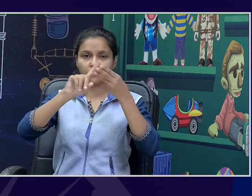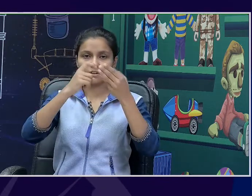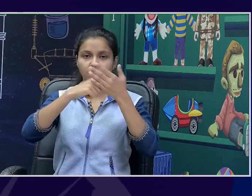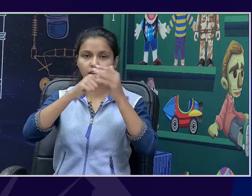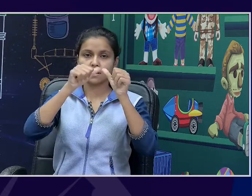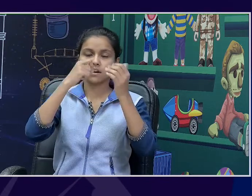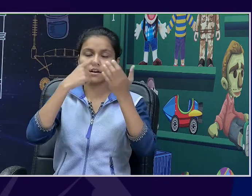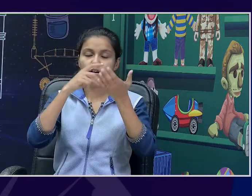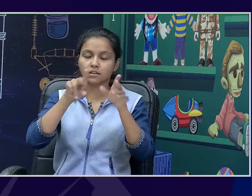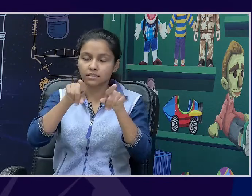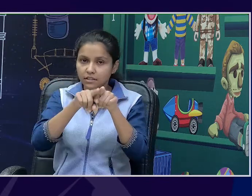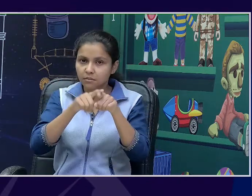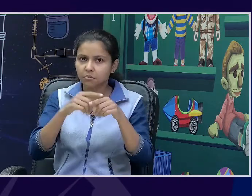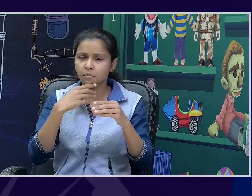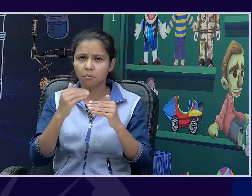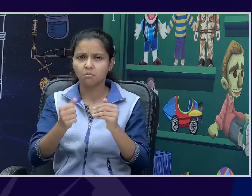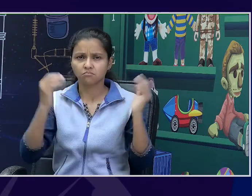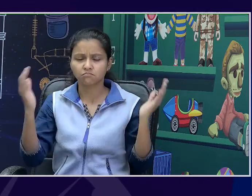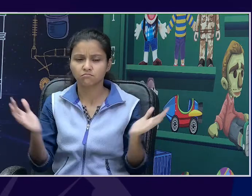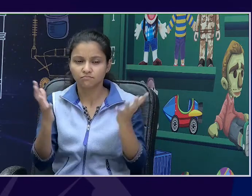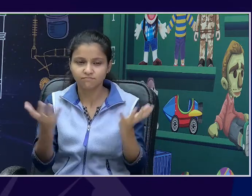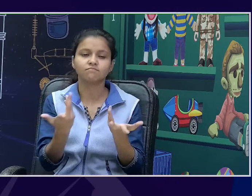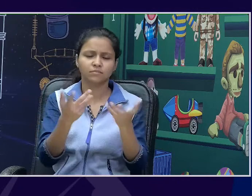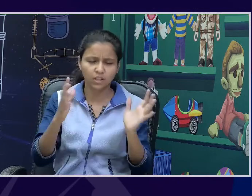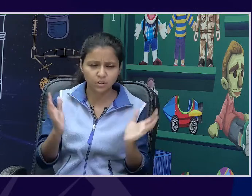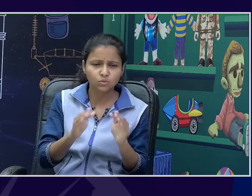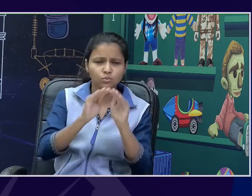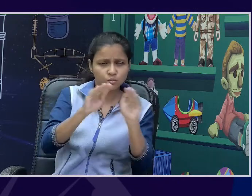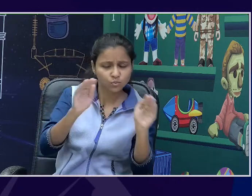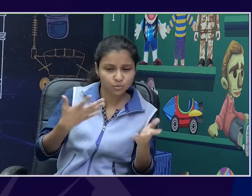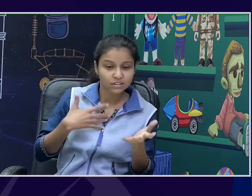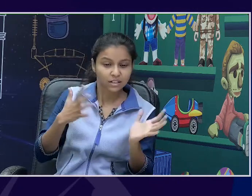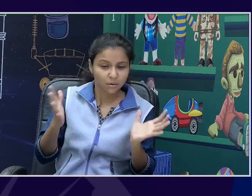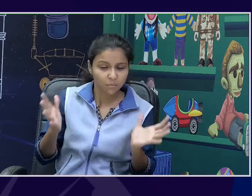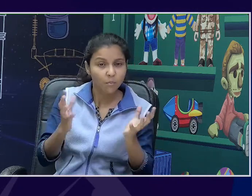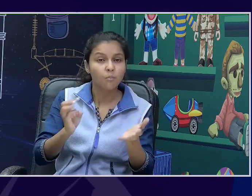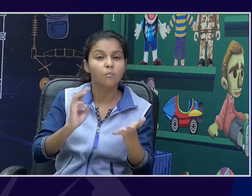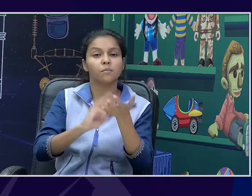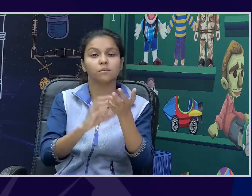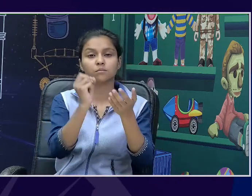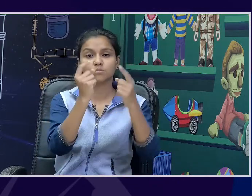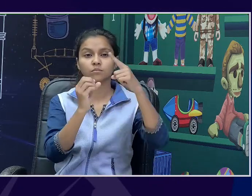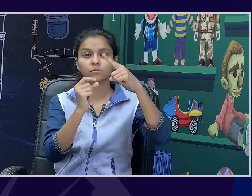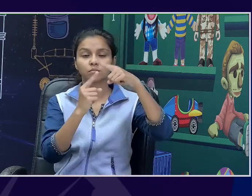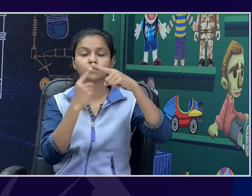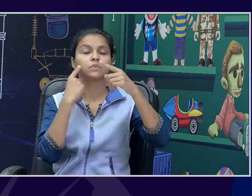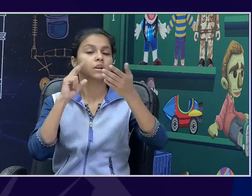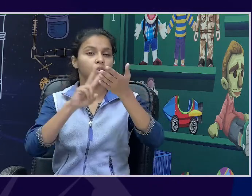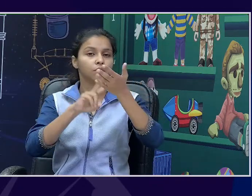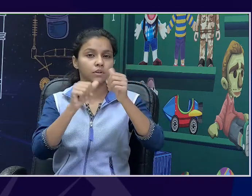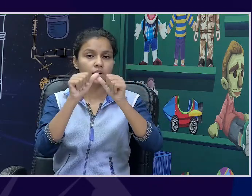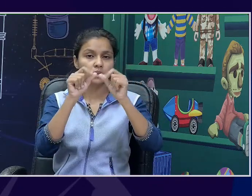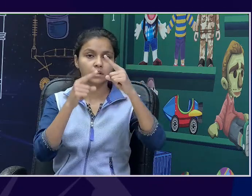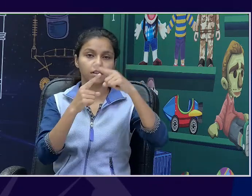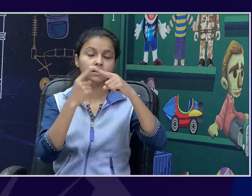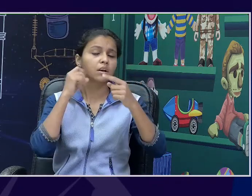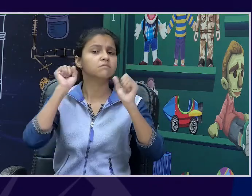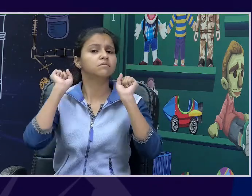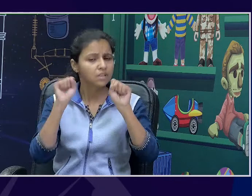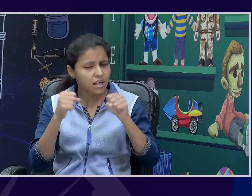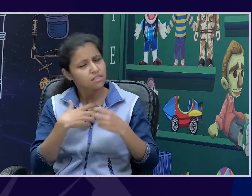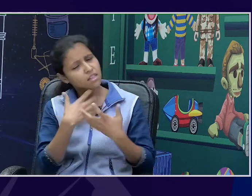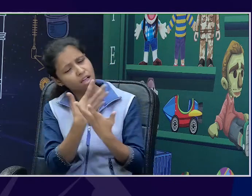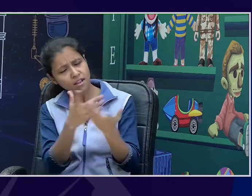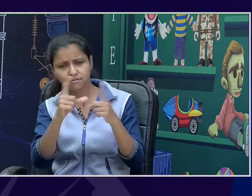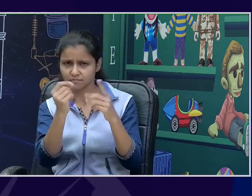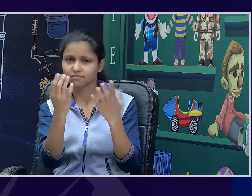should take motivation from those people. Students should take motivation from those people and realize that yes, everything can